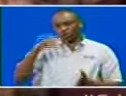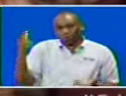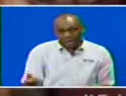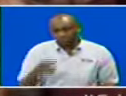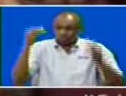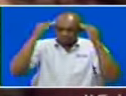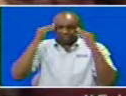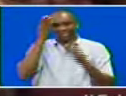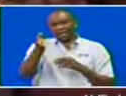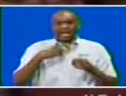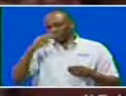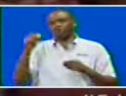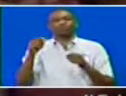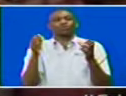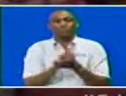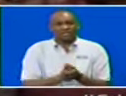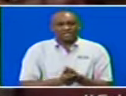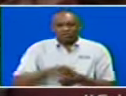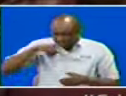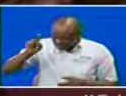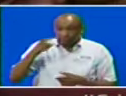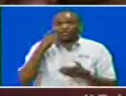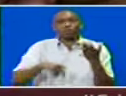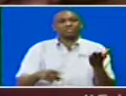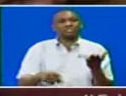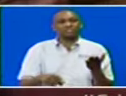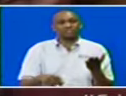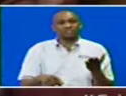to court and go to tribunal. You announce nonsense for what?